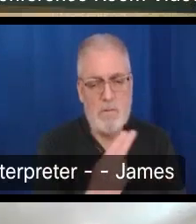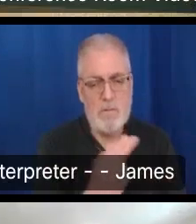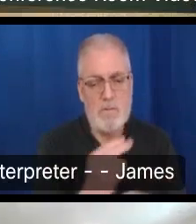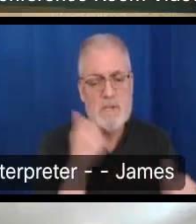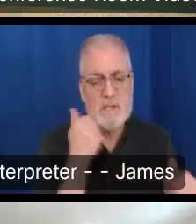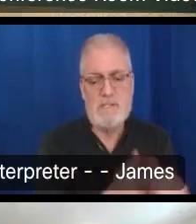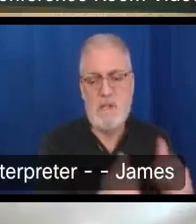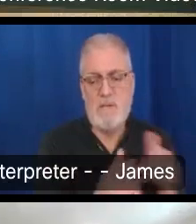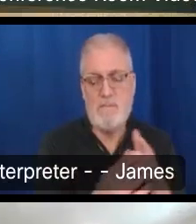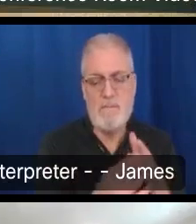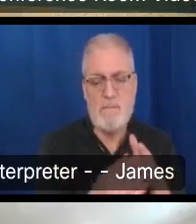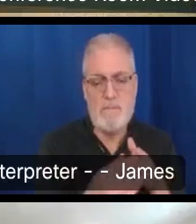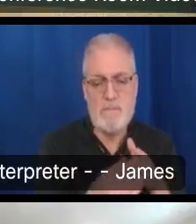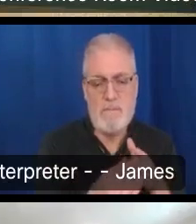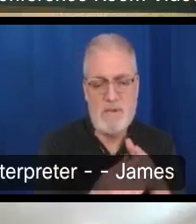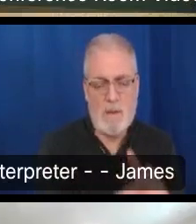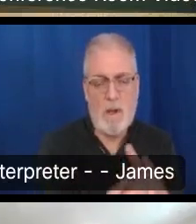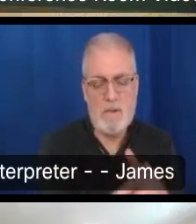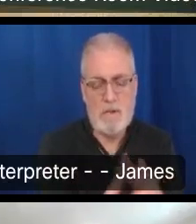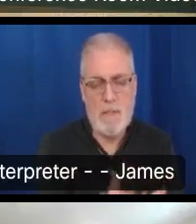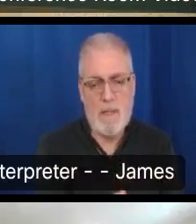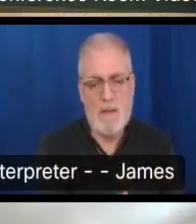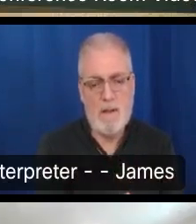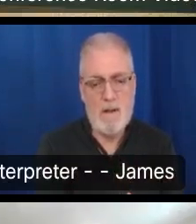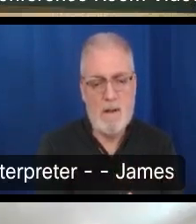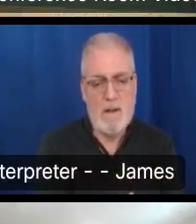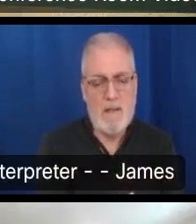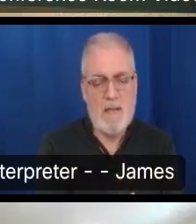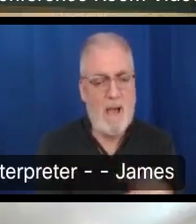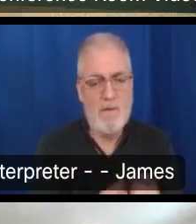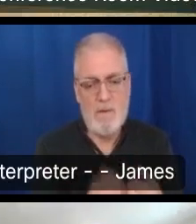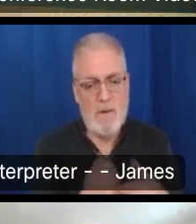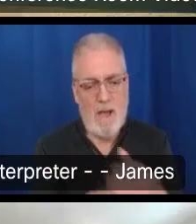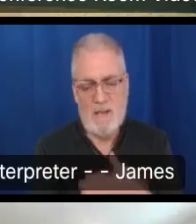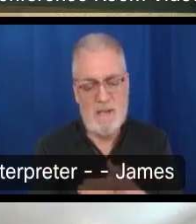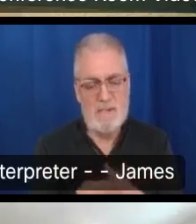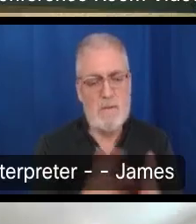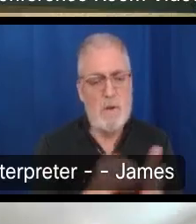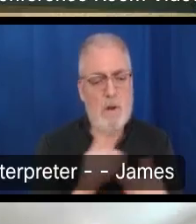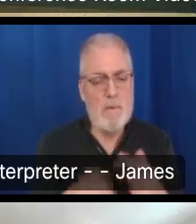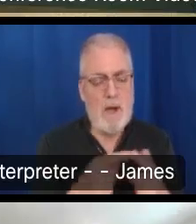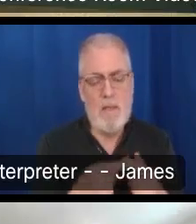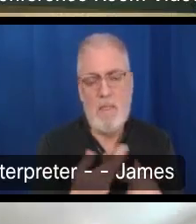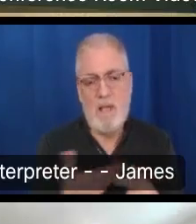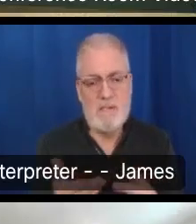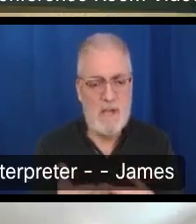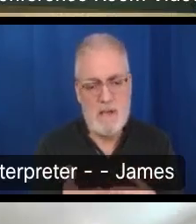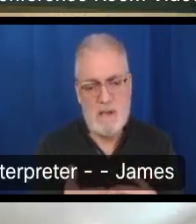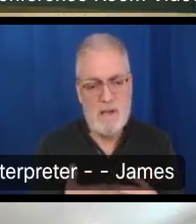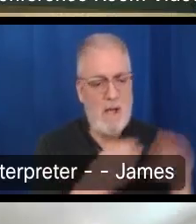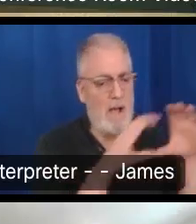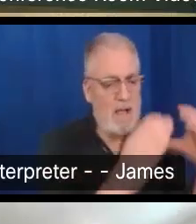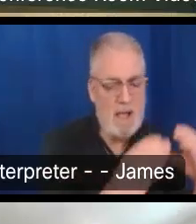access to those gym memberships and health and wellness classes and all of